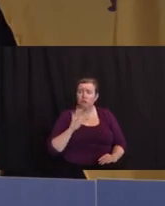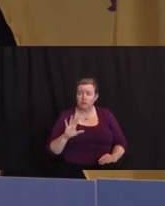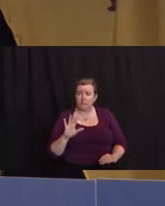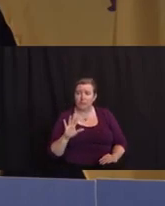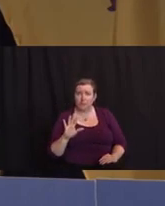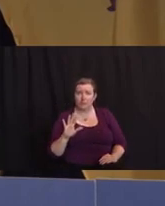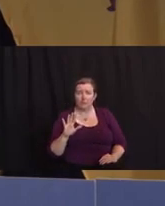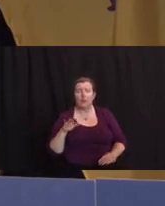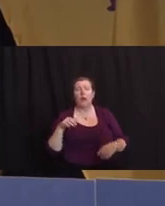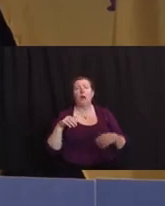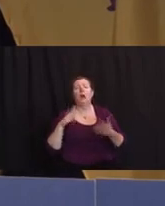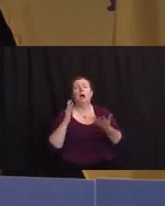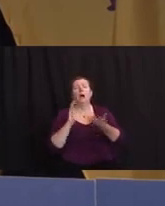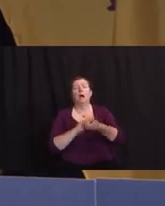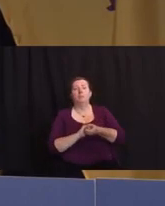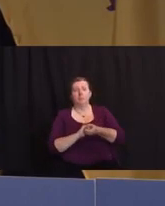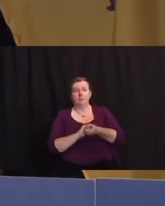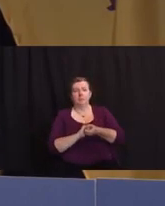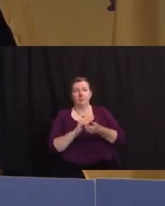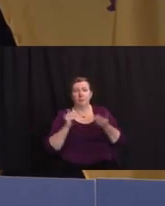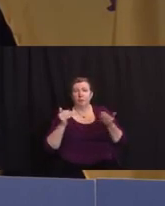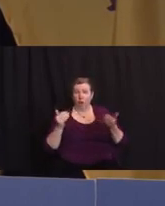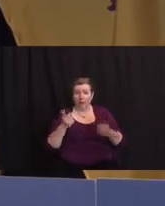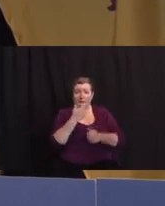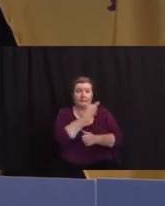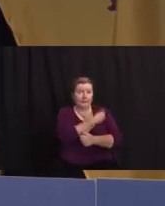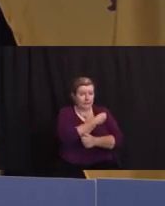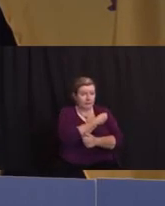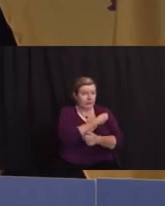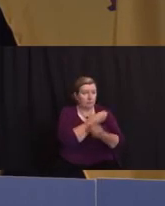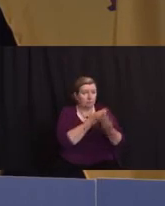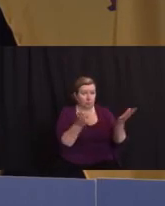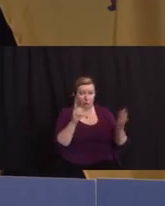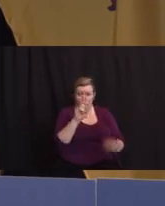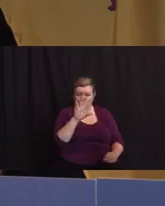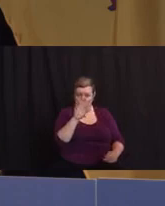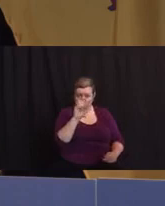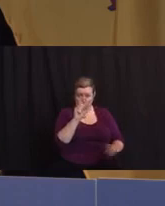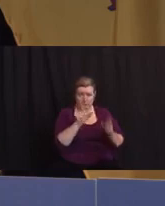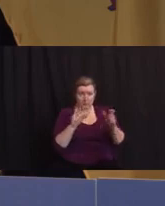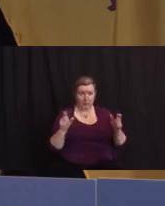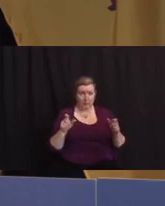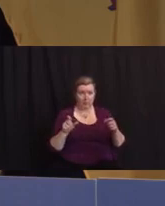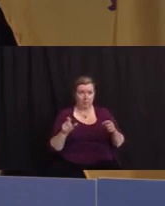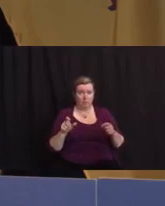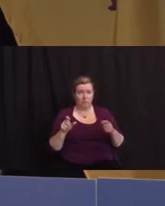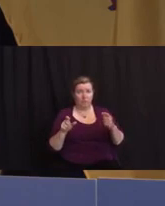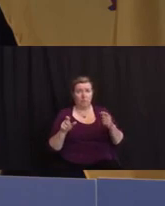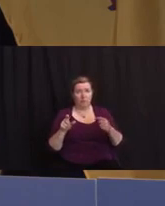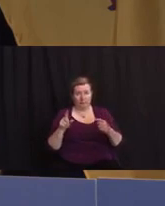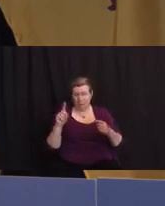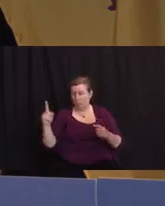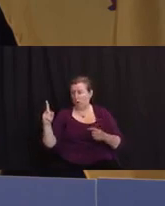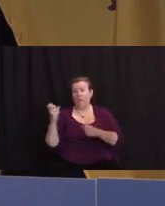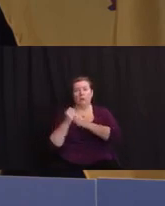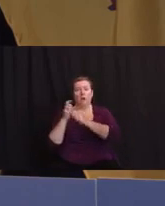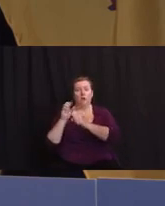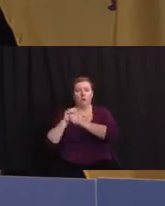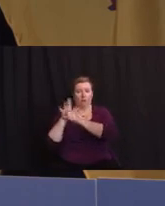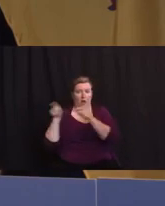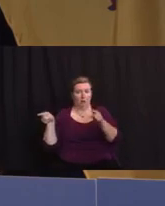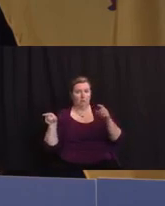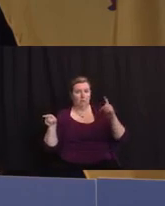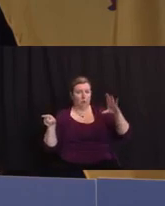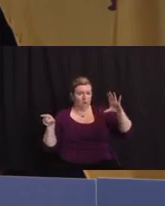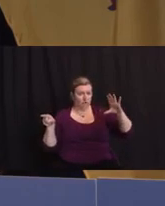look at it. I go ahead, I vaccinate 100 people, and I know of one person who ends up having COVID. 1 out of 100 people get COVID, the vaccine